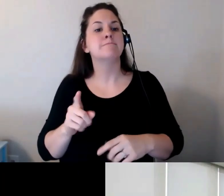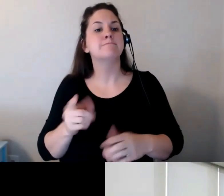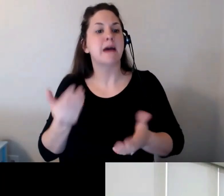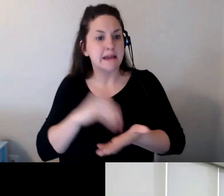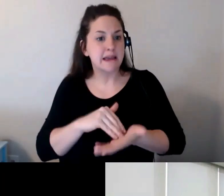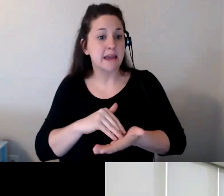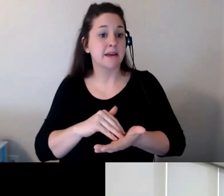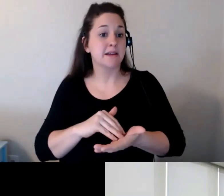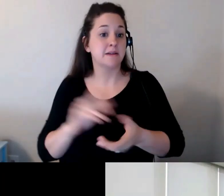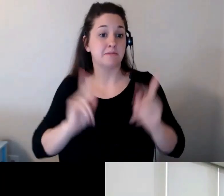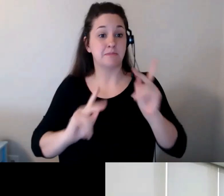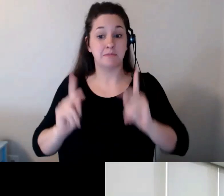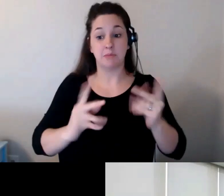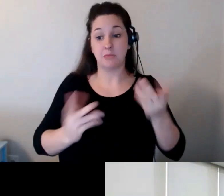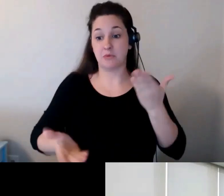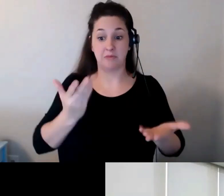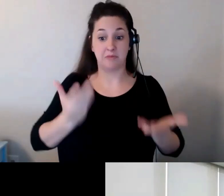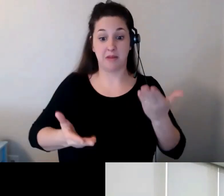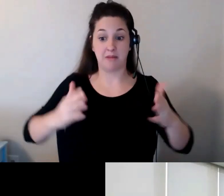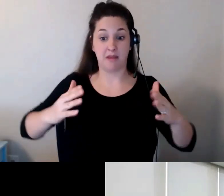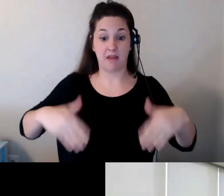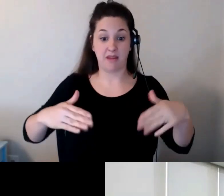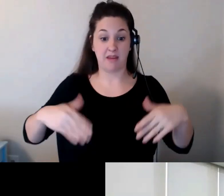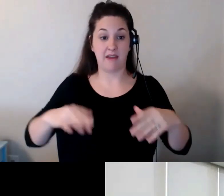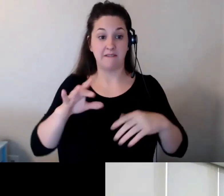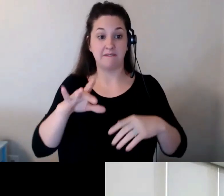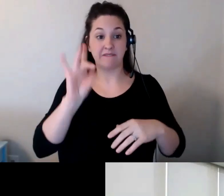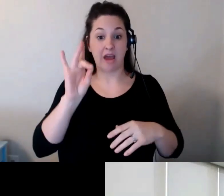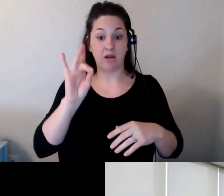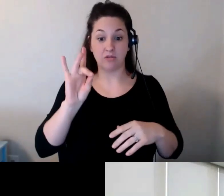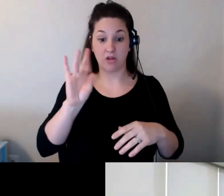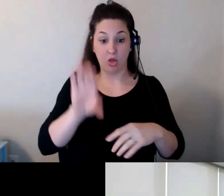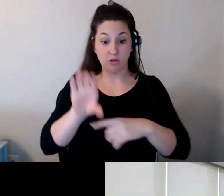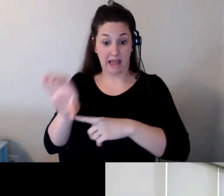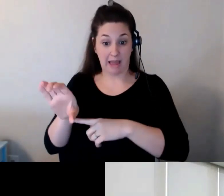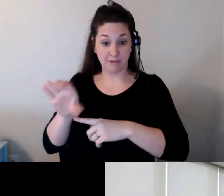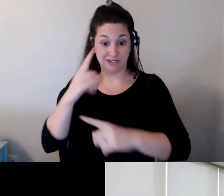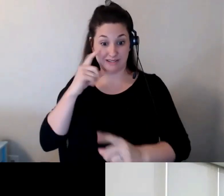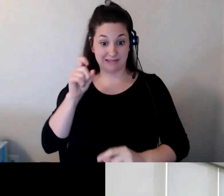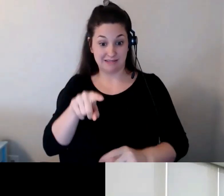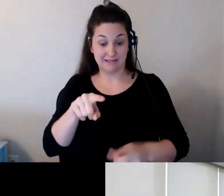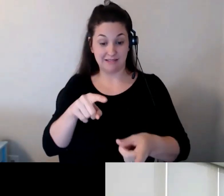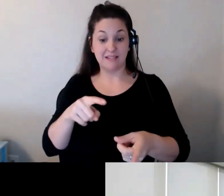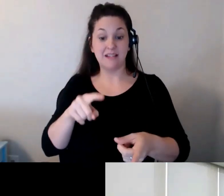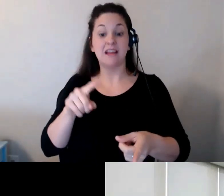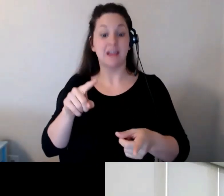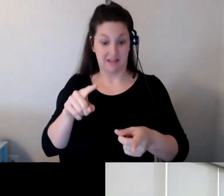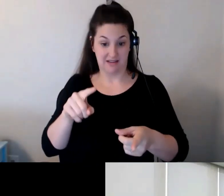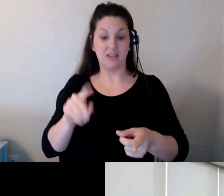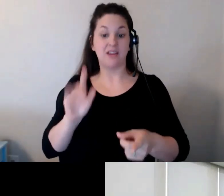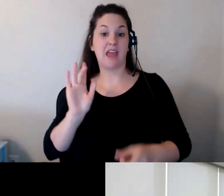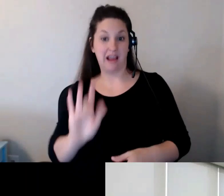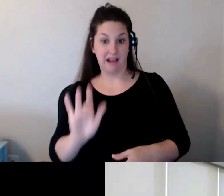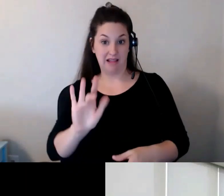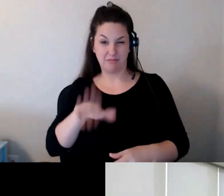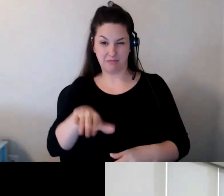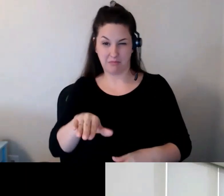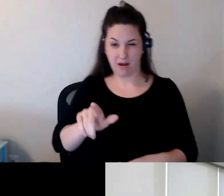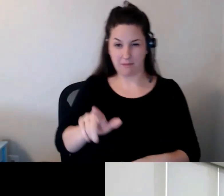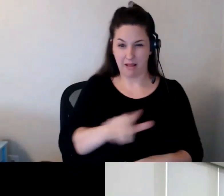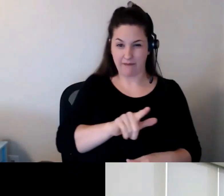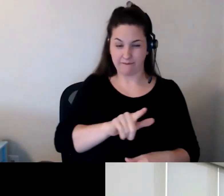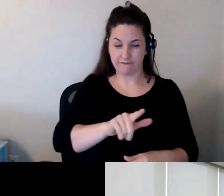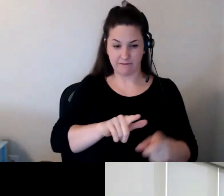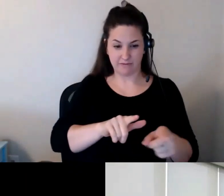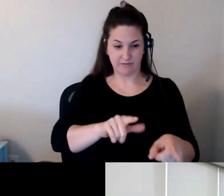may not yet have found the closed captioning, there's a pull-up in Zoom in the lower left-hand